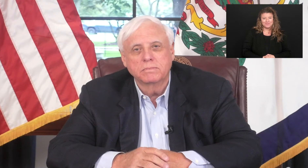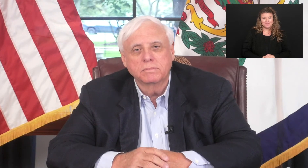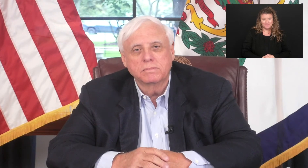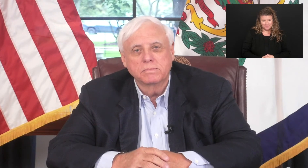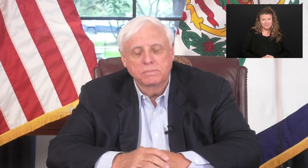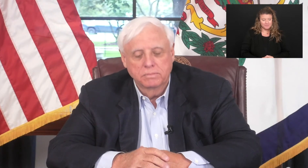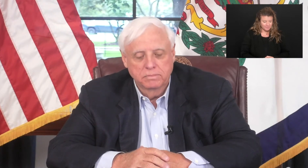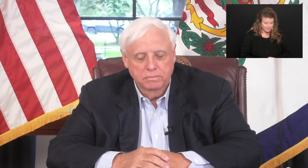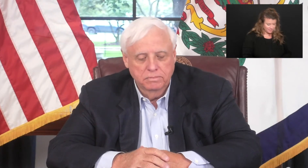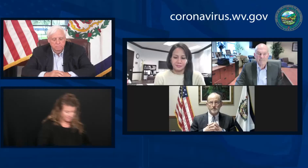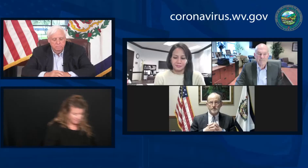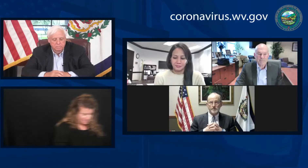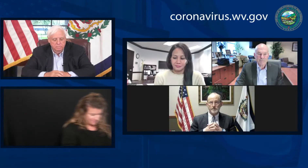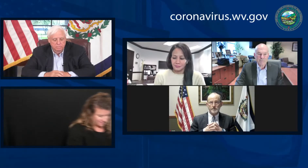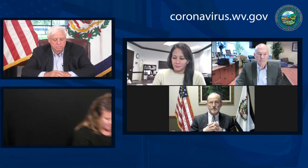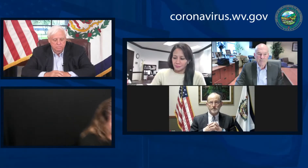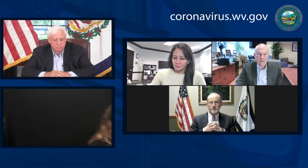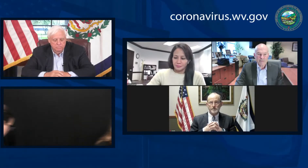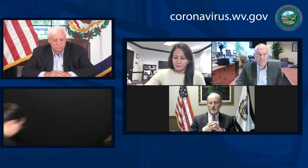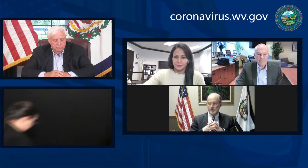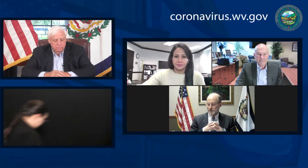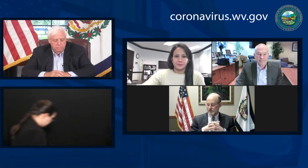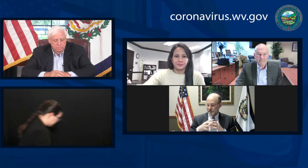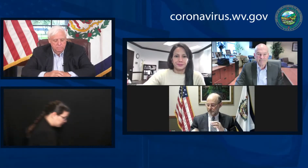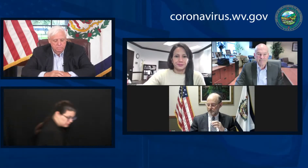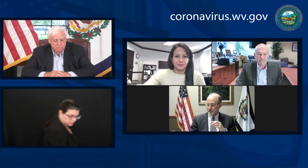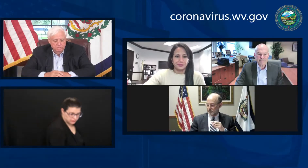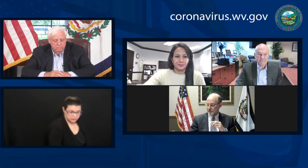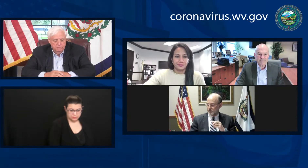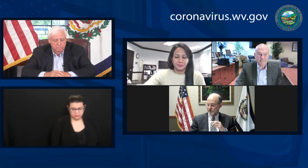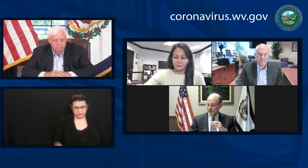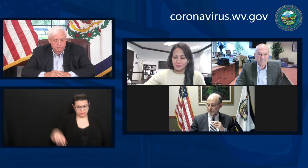All right, thank you, Lindsay. Next to Paul Mullen with WCBC.